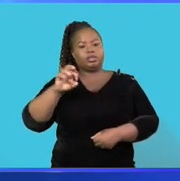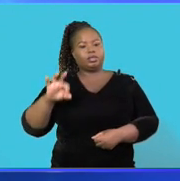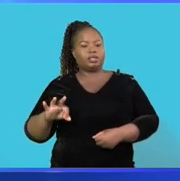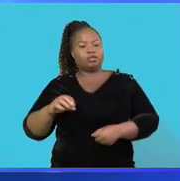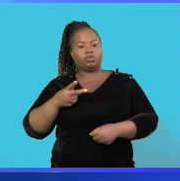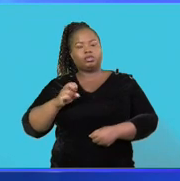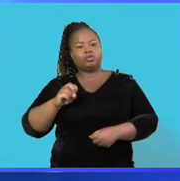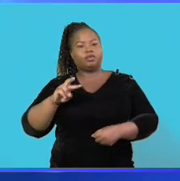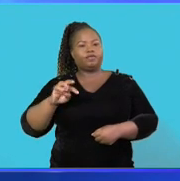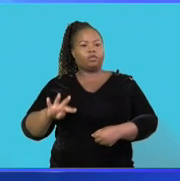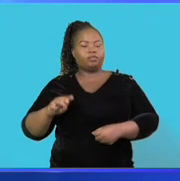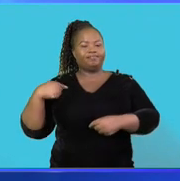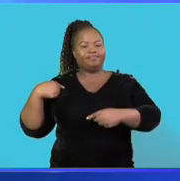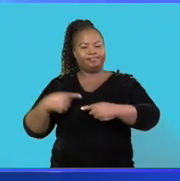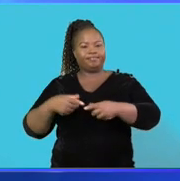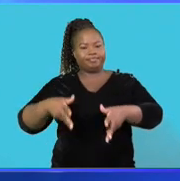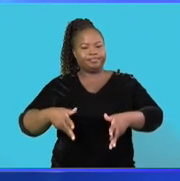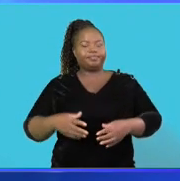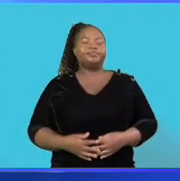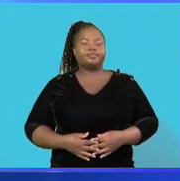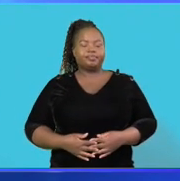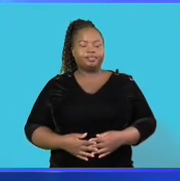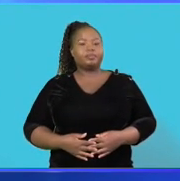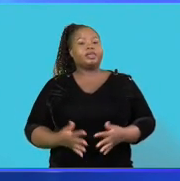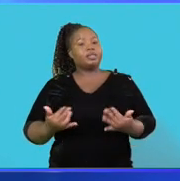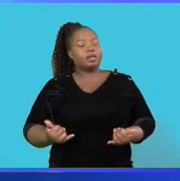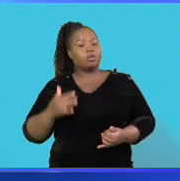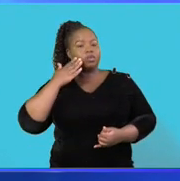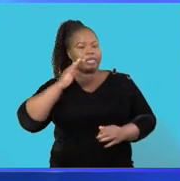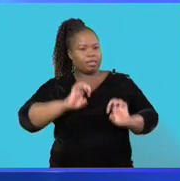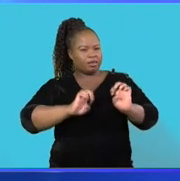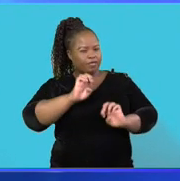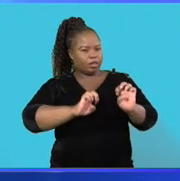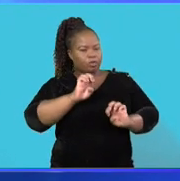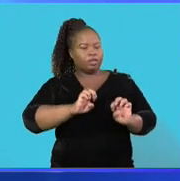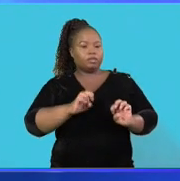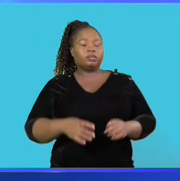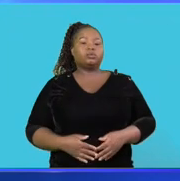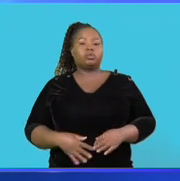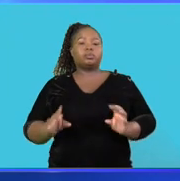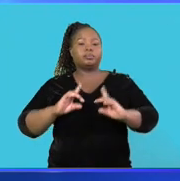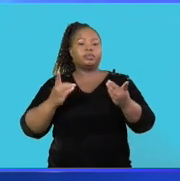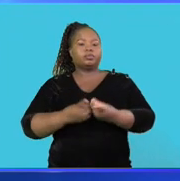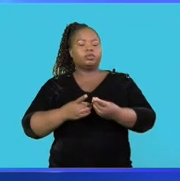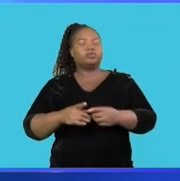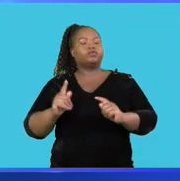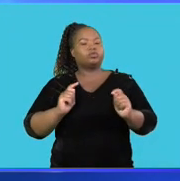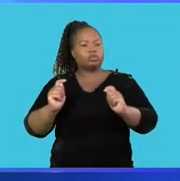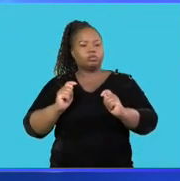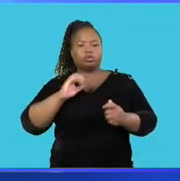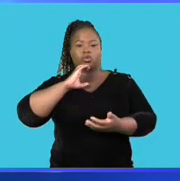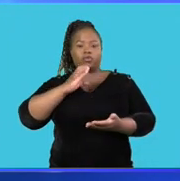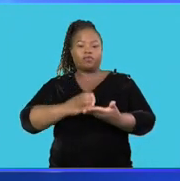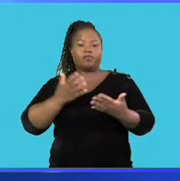mabedi a metso meraro le selemong sa kete tse pedi mashome mabedi a metso mene, papisong le dipalo-palo tsa ngwaholakola. Sena